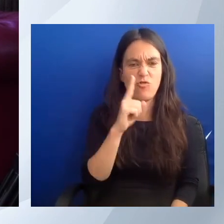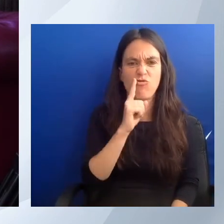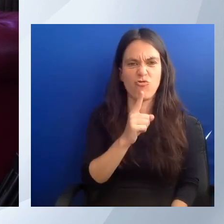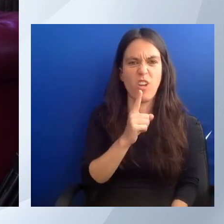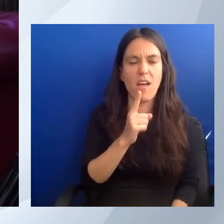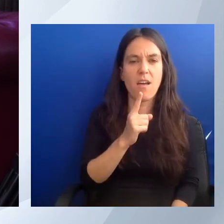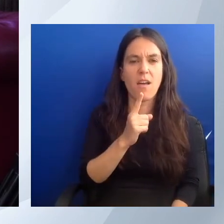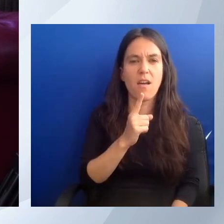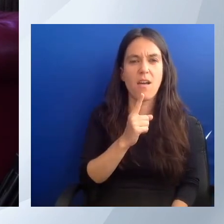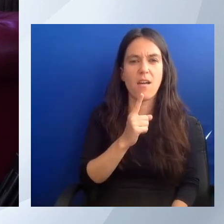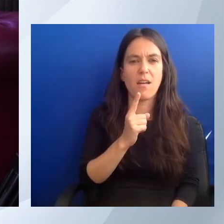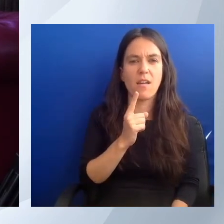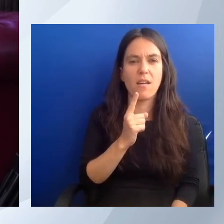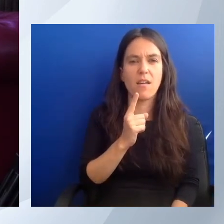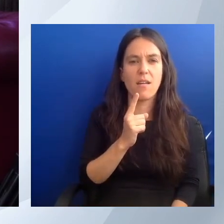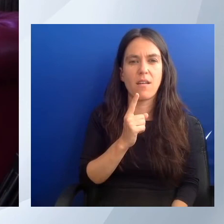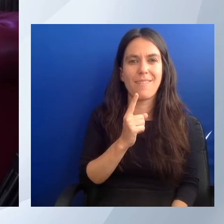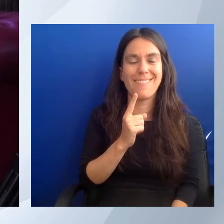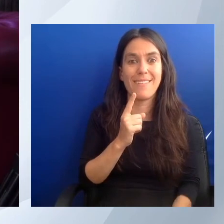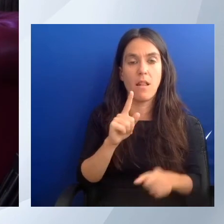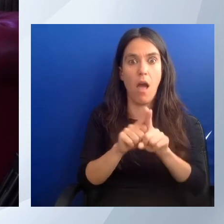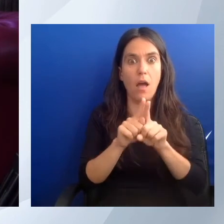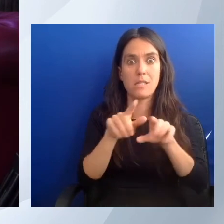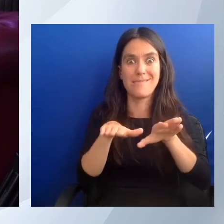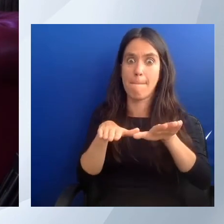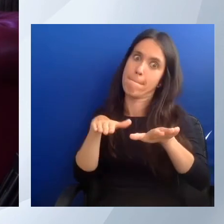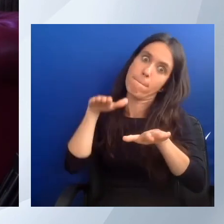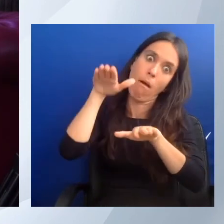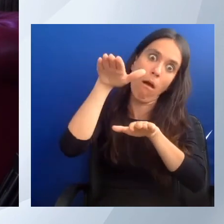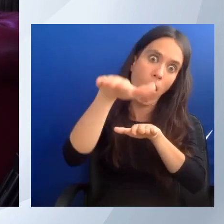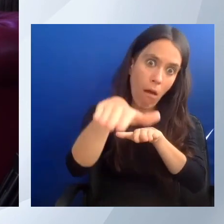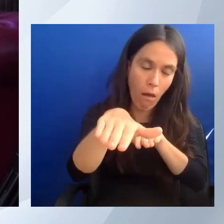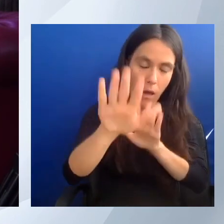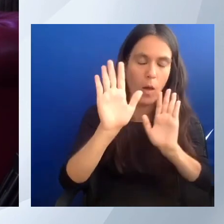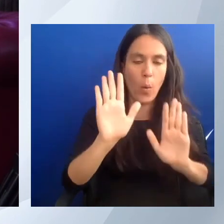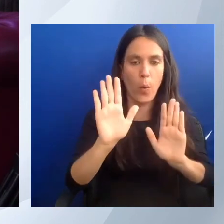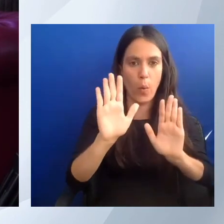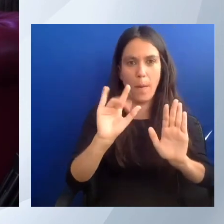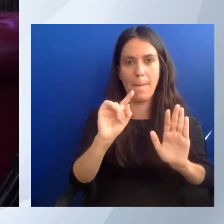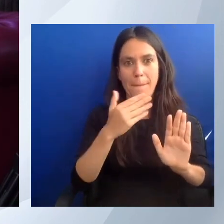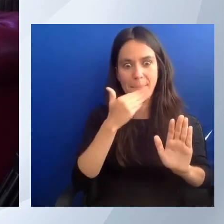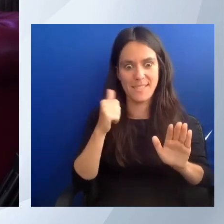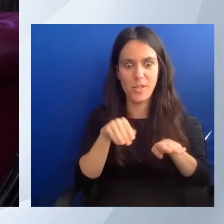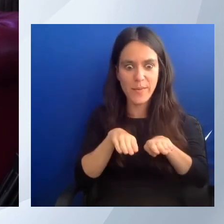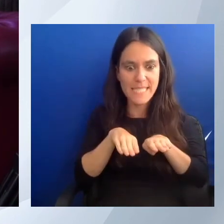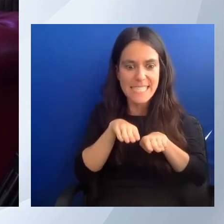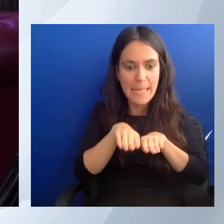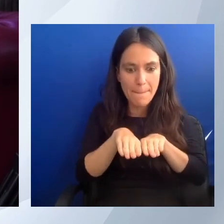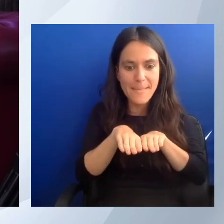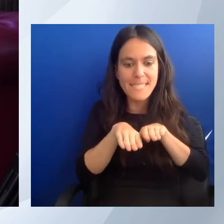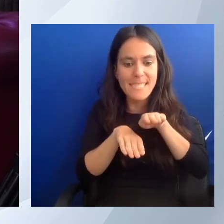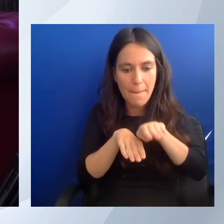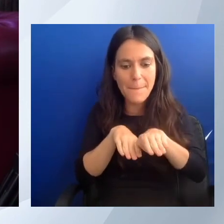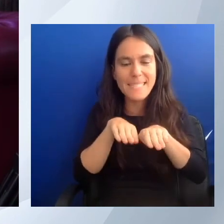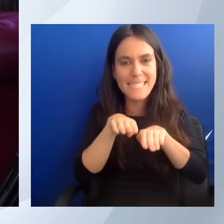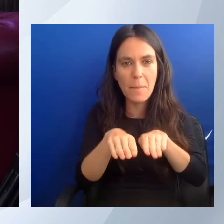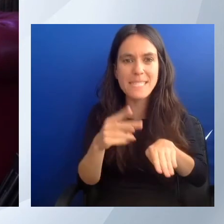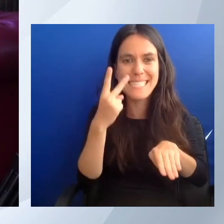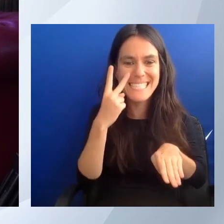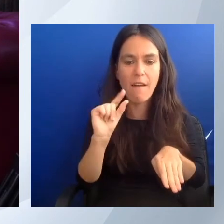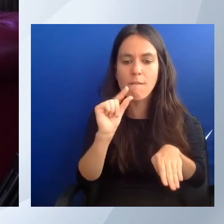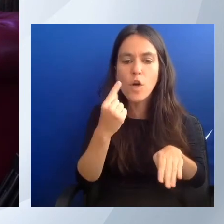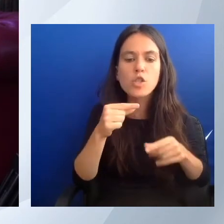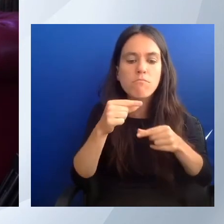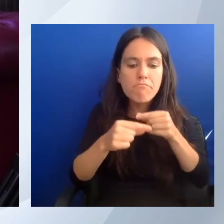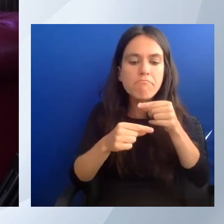like baby steps. Learning each part of the process before you start diving into deep learning, of course.